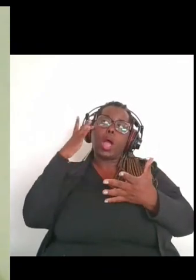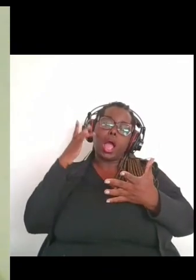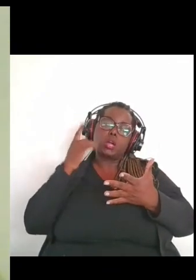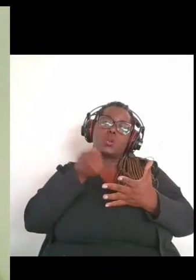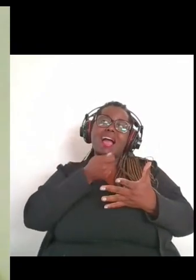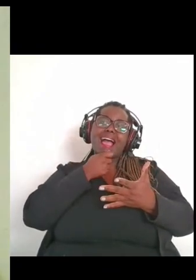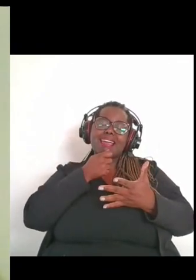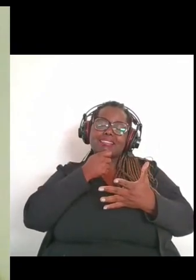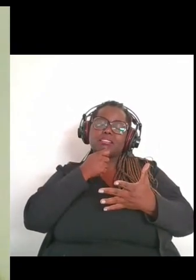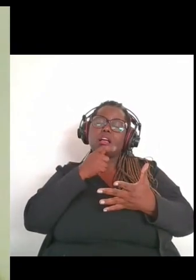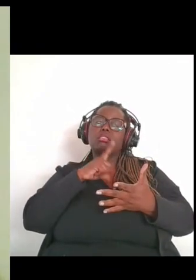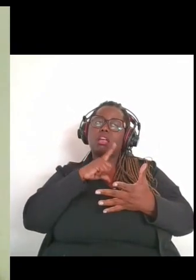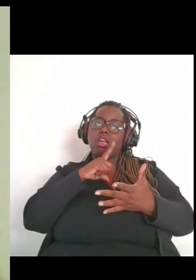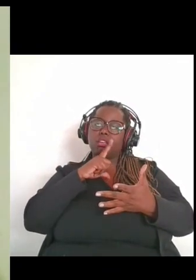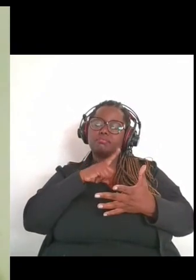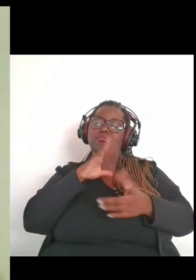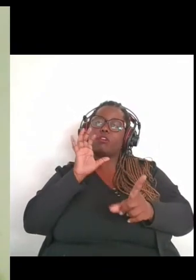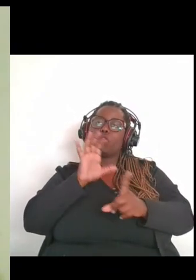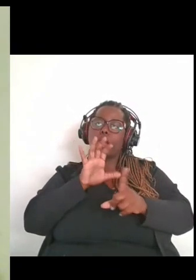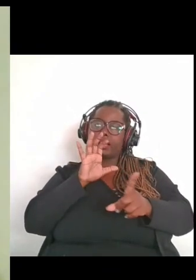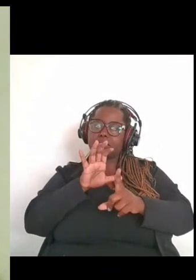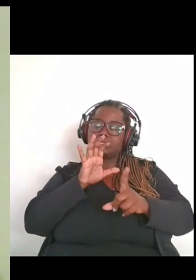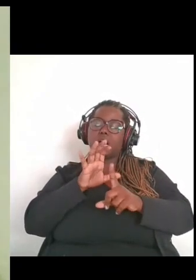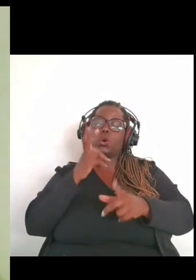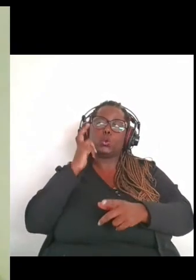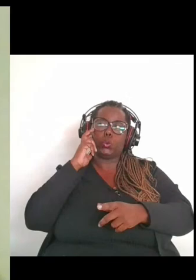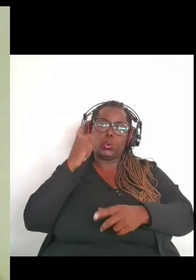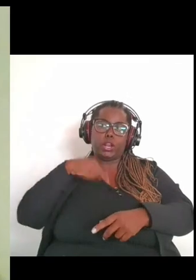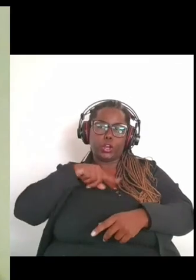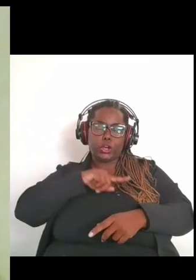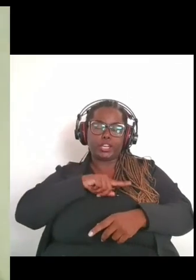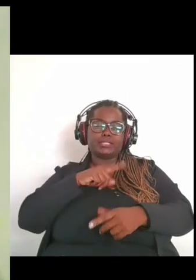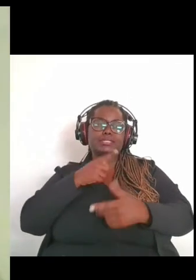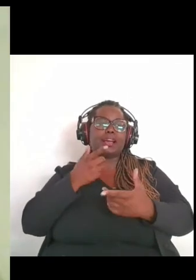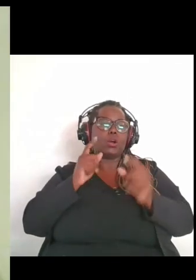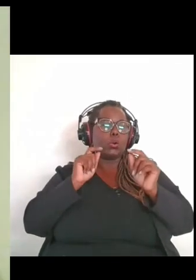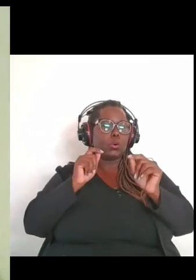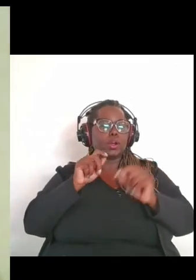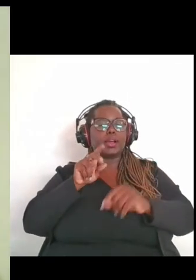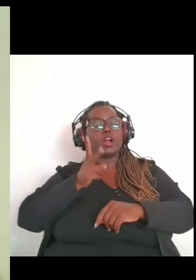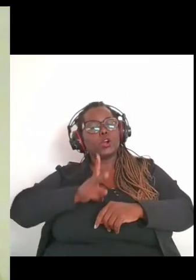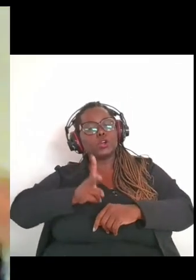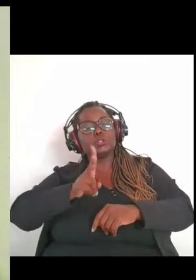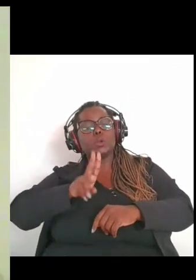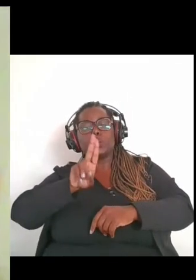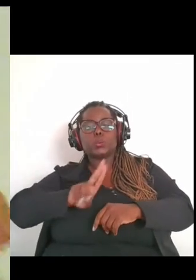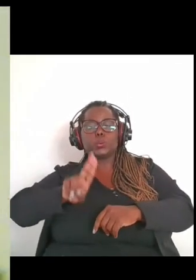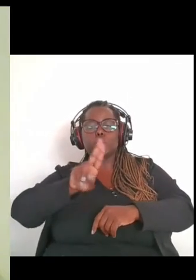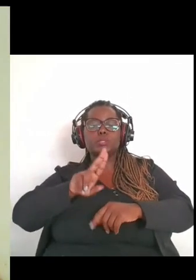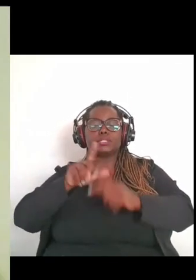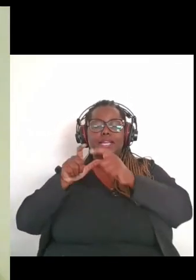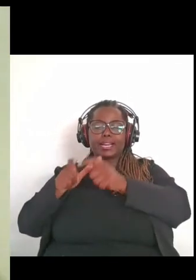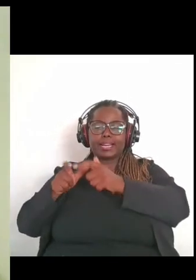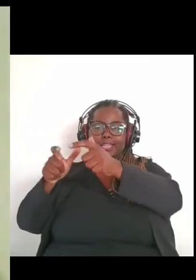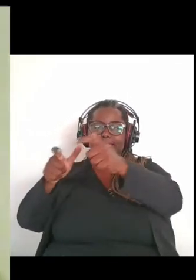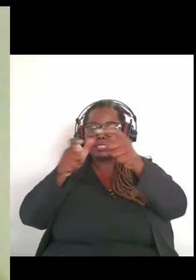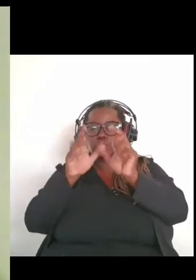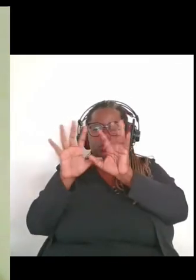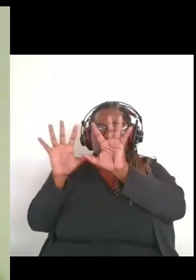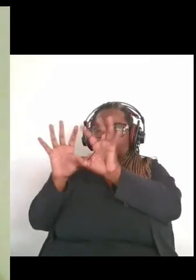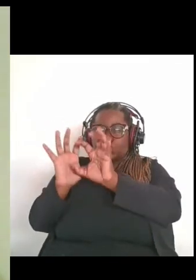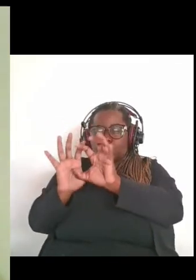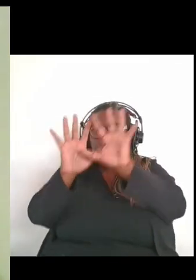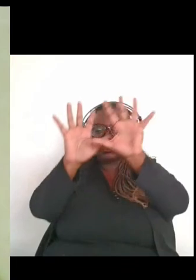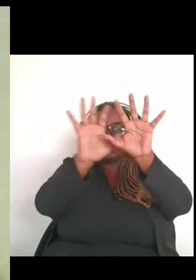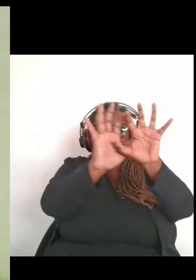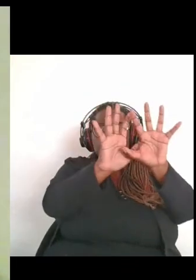corners and the most cities are still working on it at least in in Europe